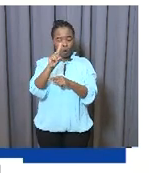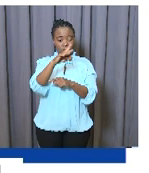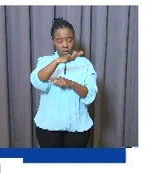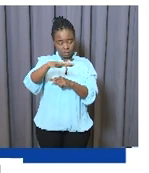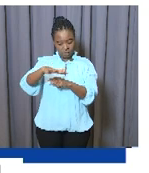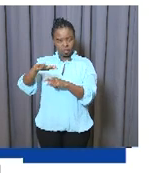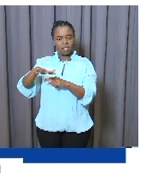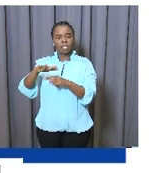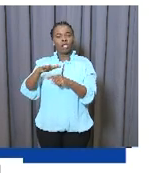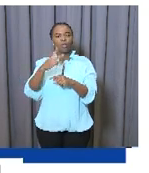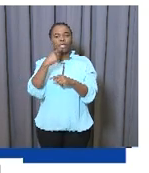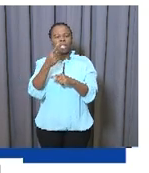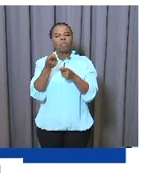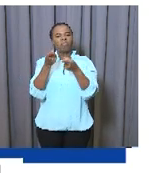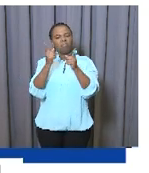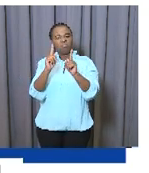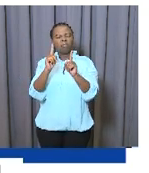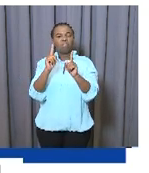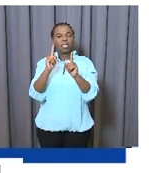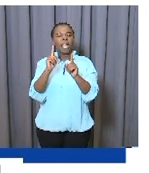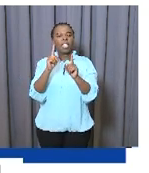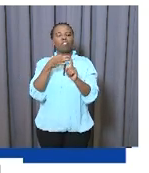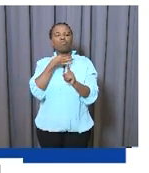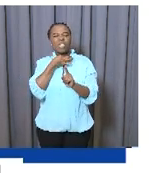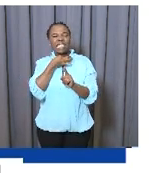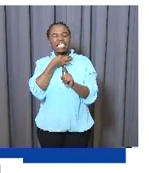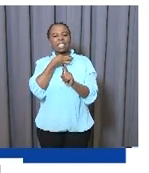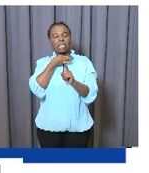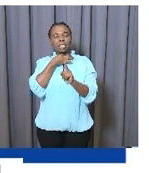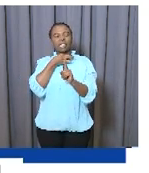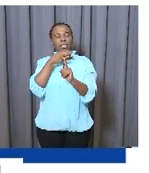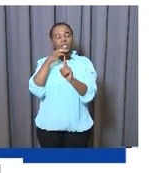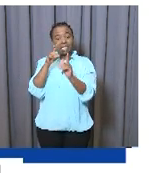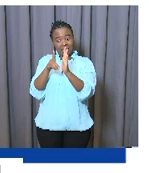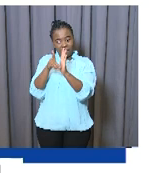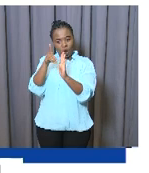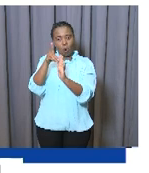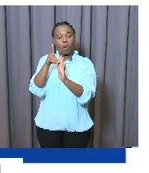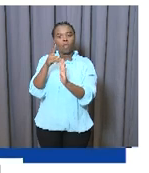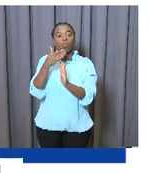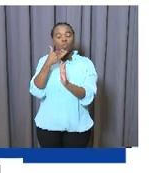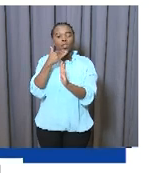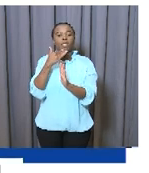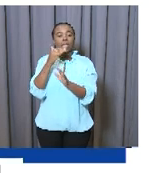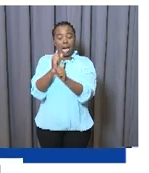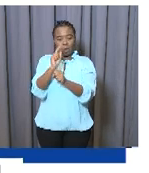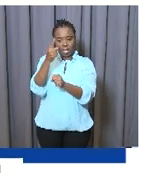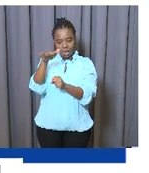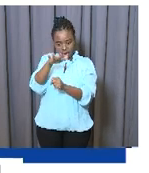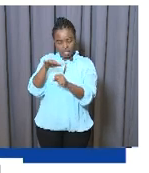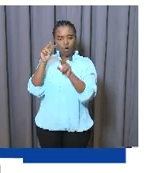the Vulnerability and Risk Index. This is an index developed by our Gauteng City Region